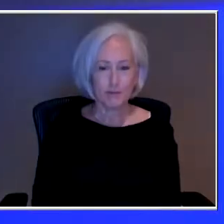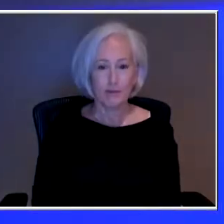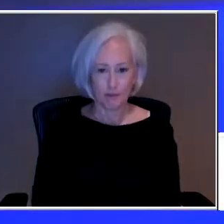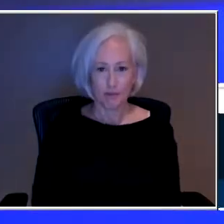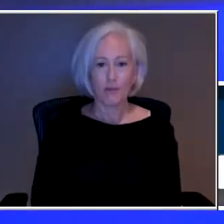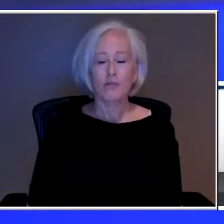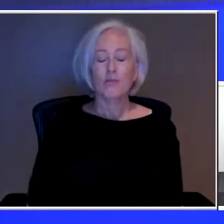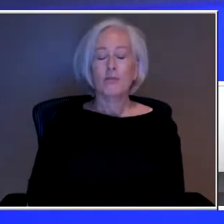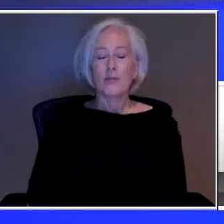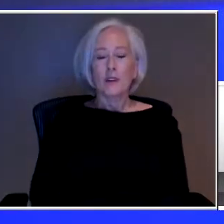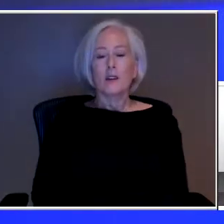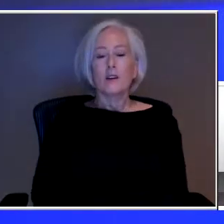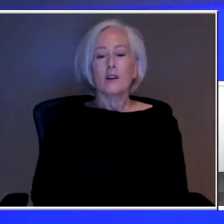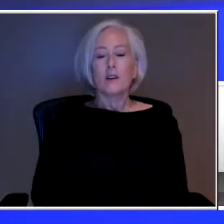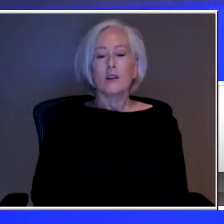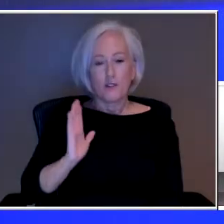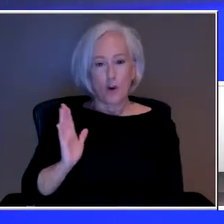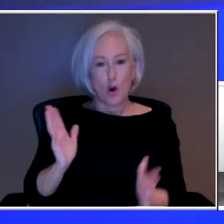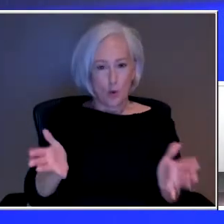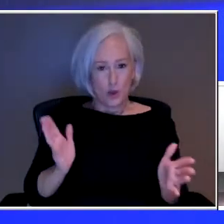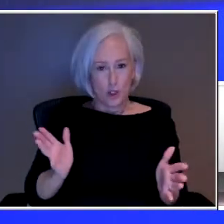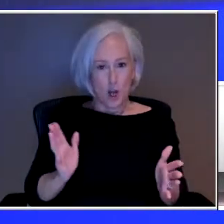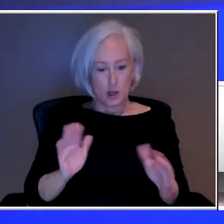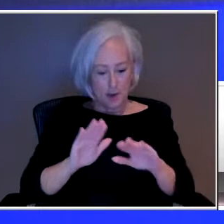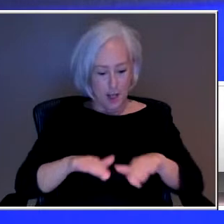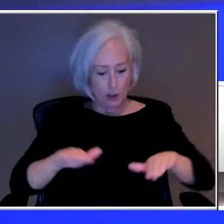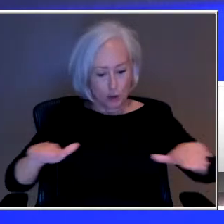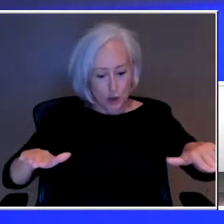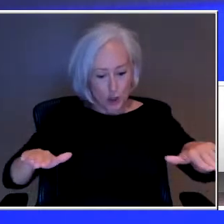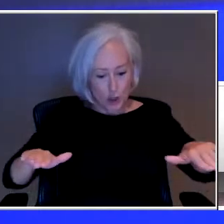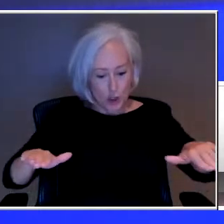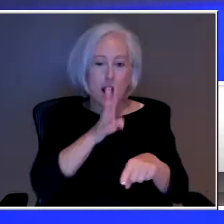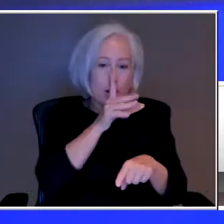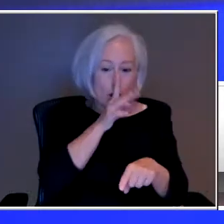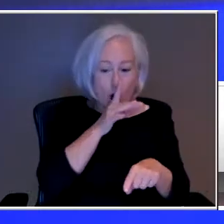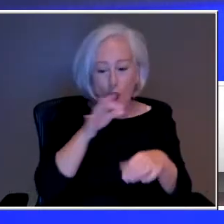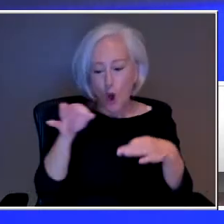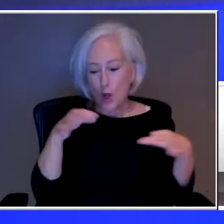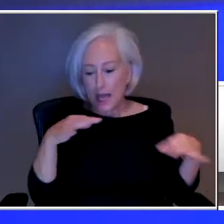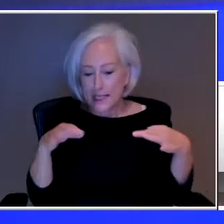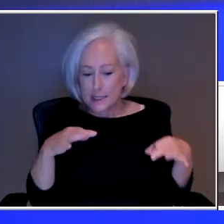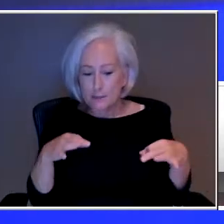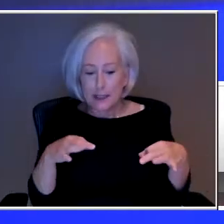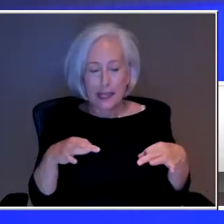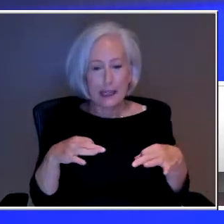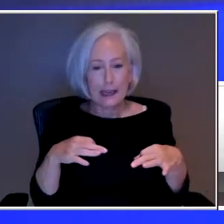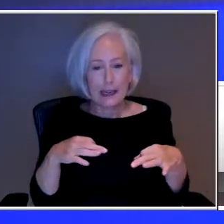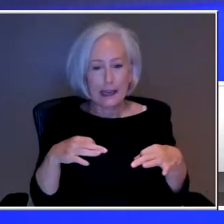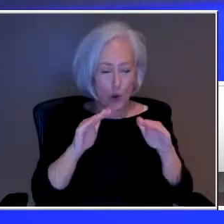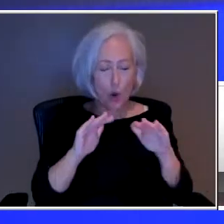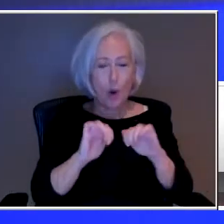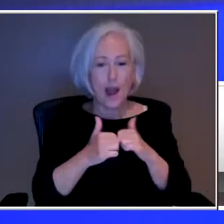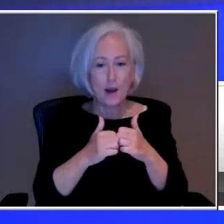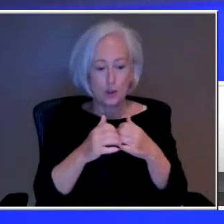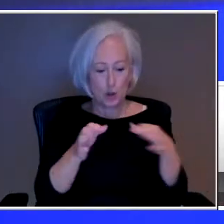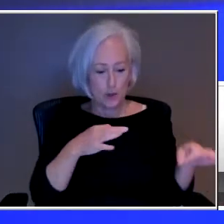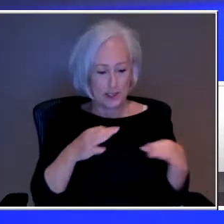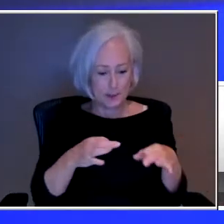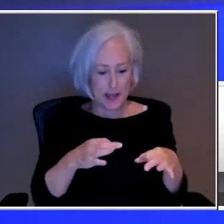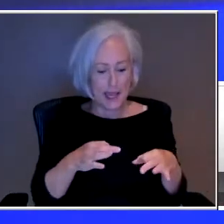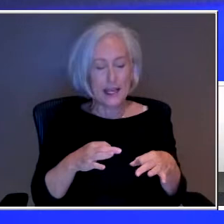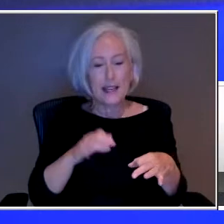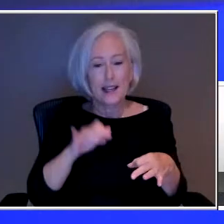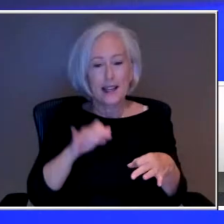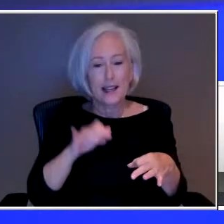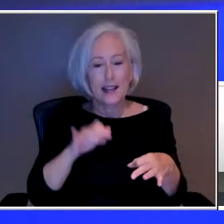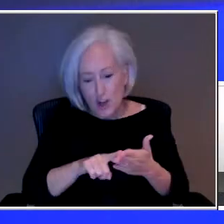in those kids that are nonverbal or too young to tell you or give you answers, it's getting those vision assessments and checking the vision in a different way